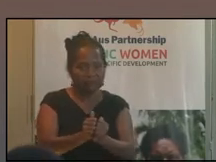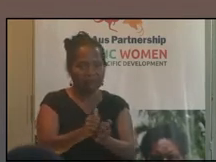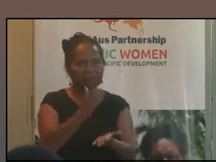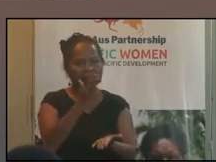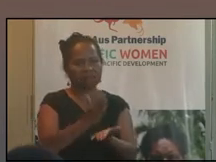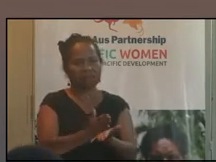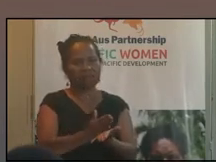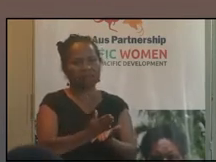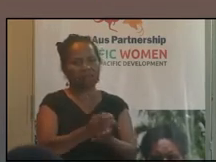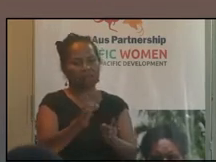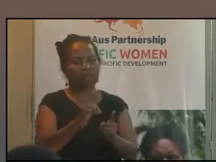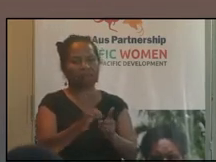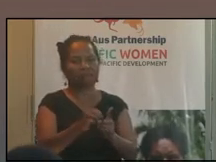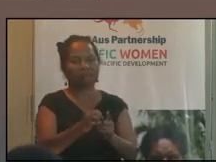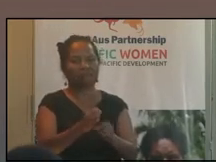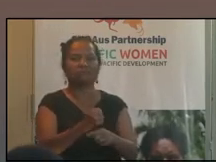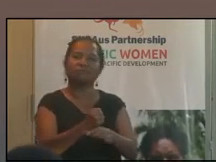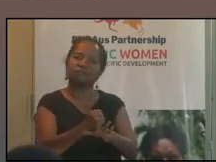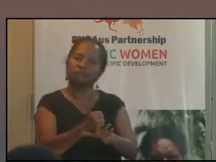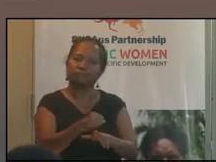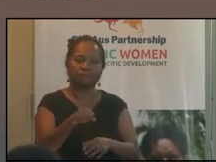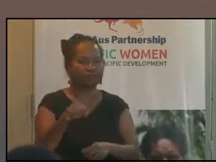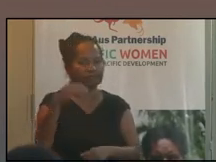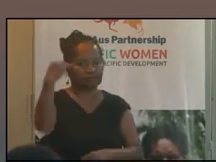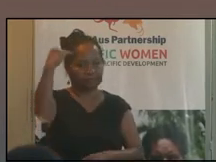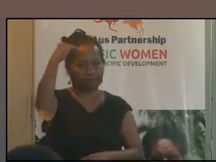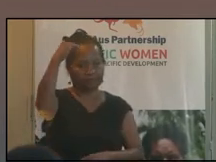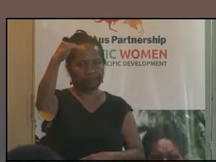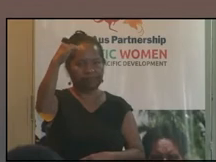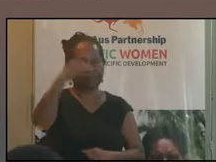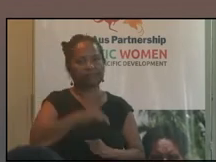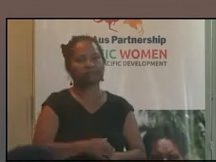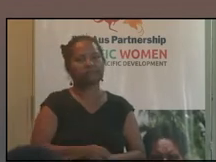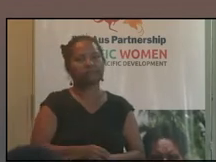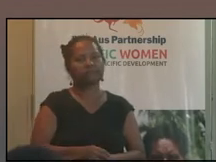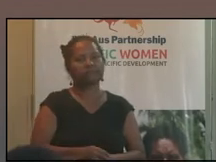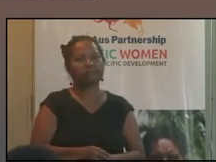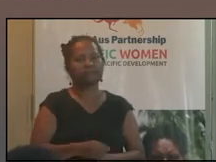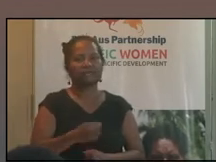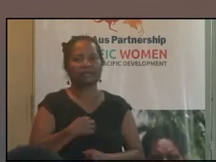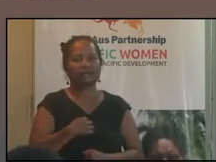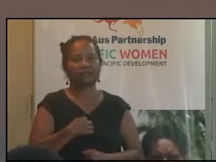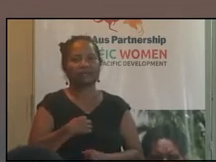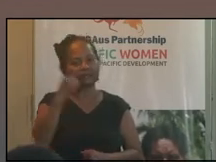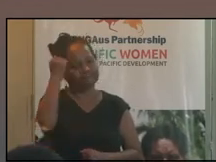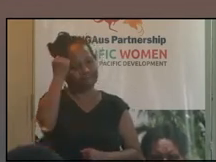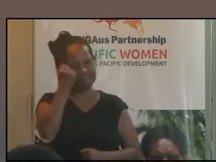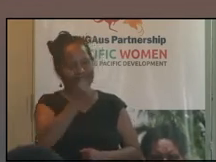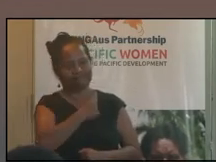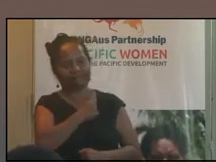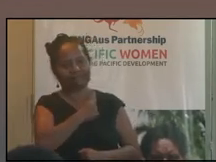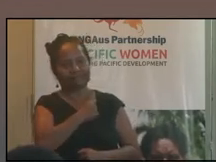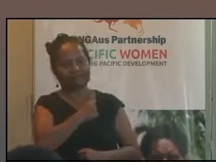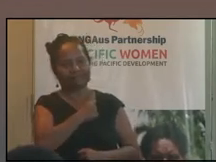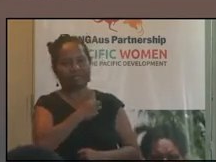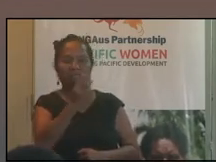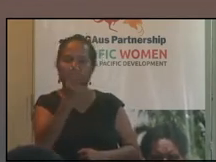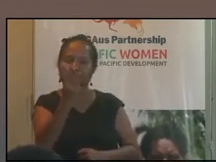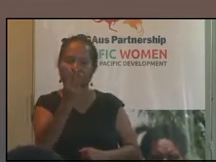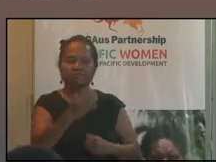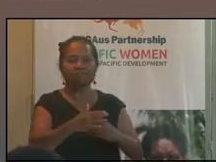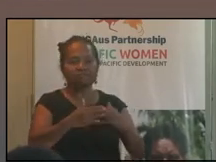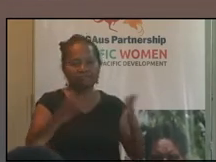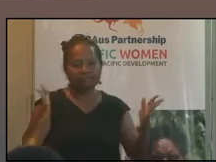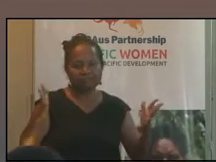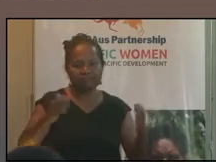for politics within the national level. And I believe if we can, these are the three major issues, and